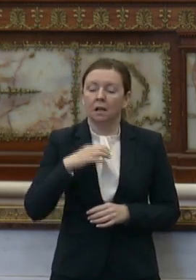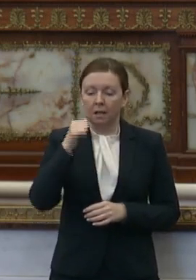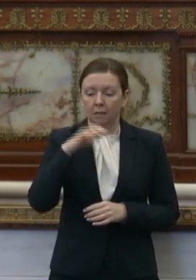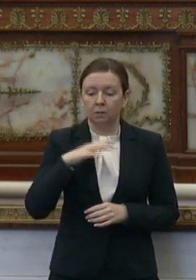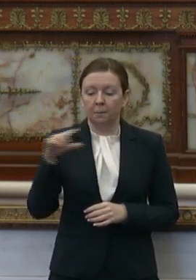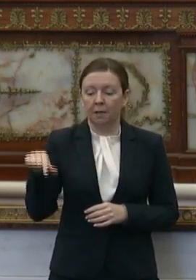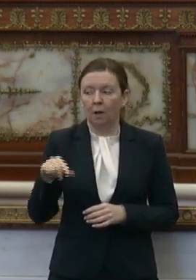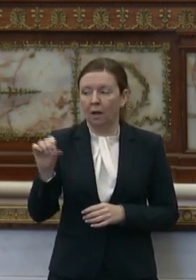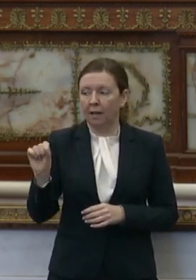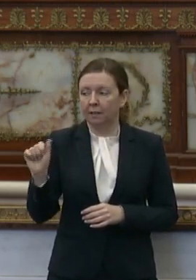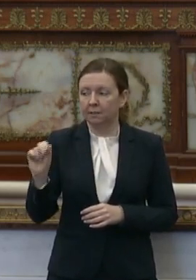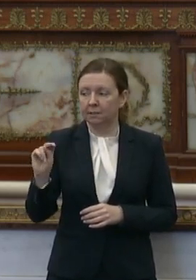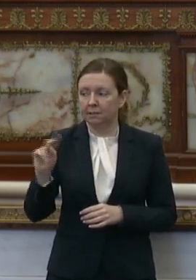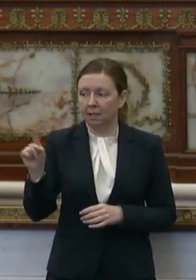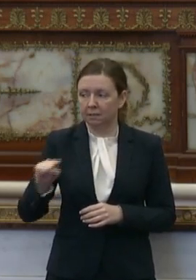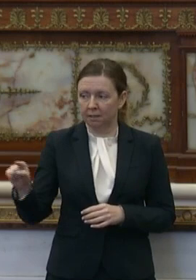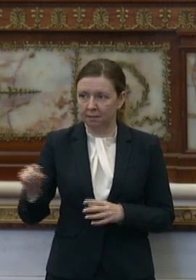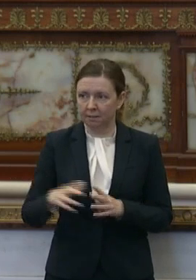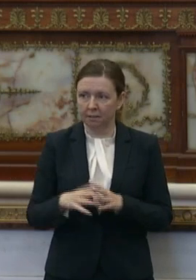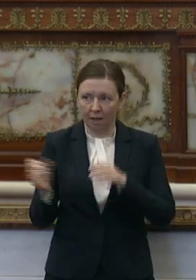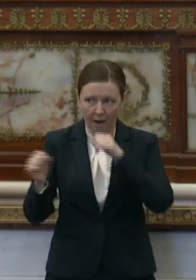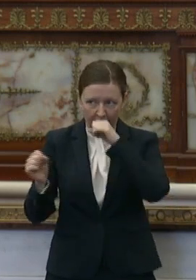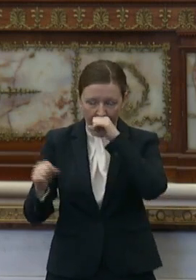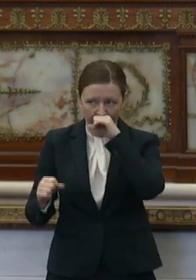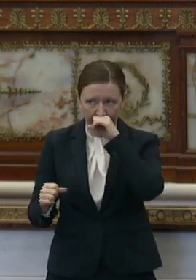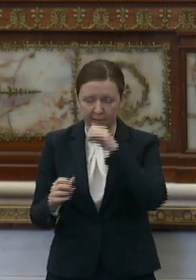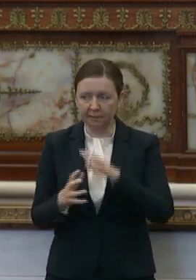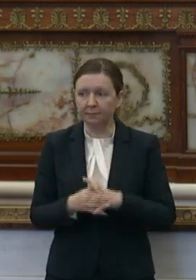Councilwoman Karina Sanchez? Aye.